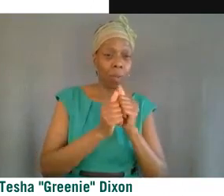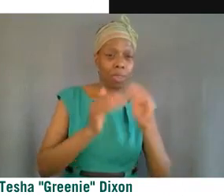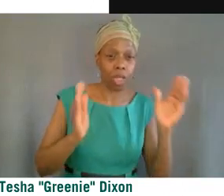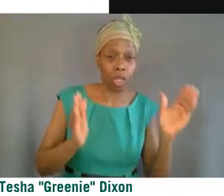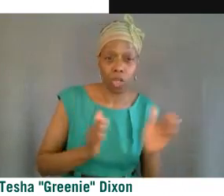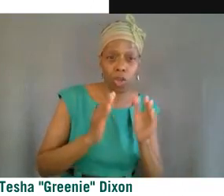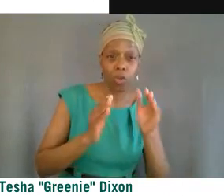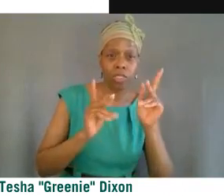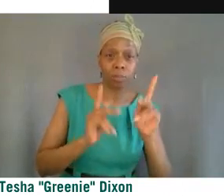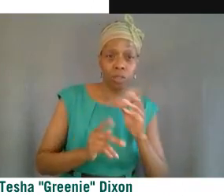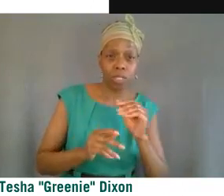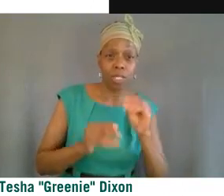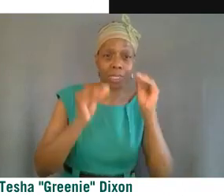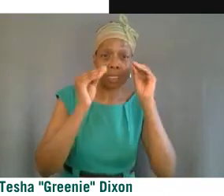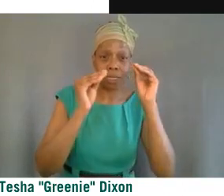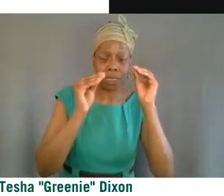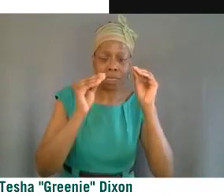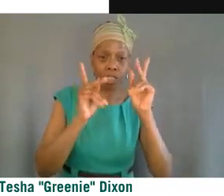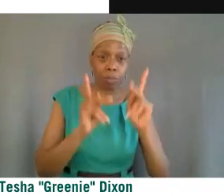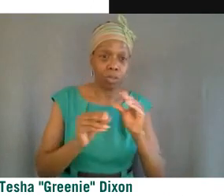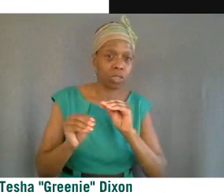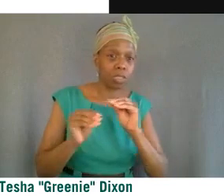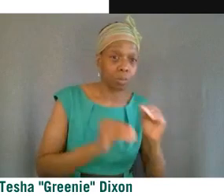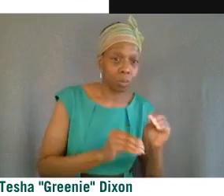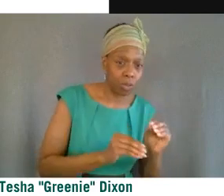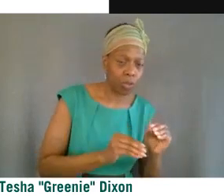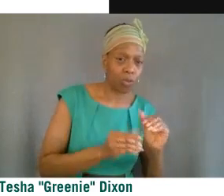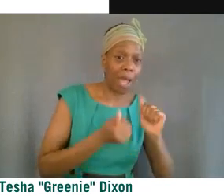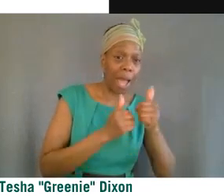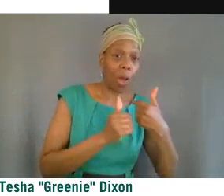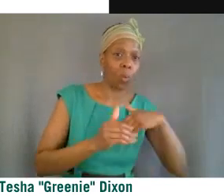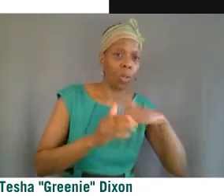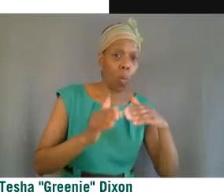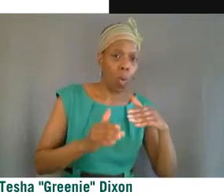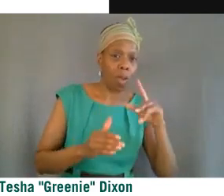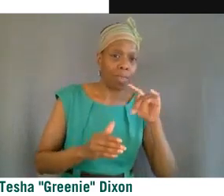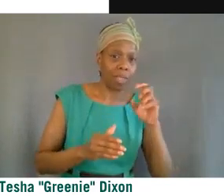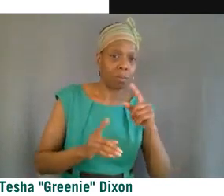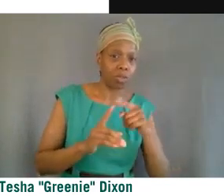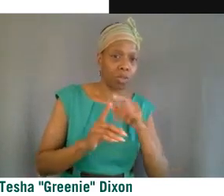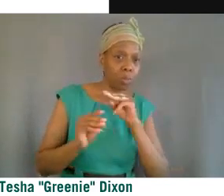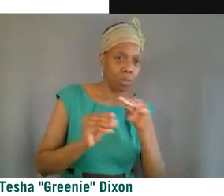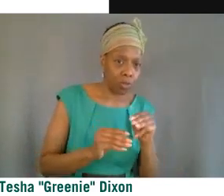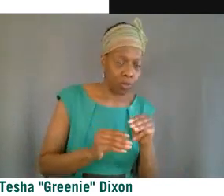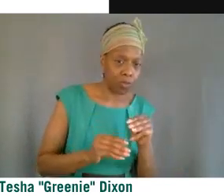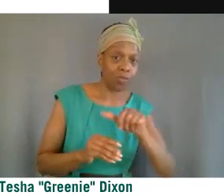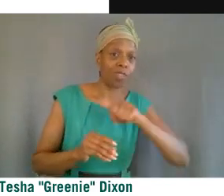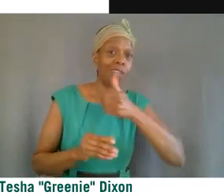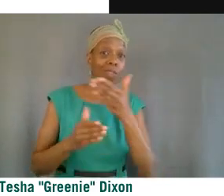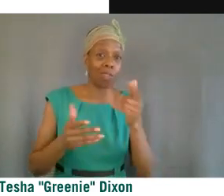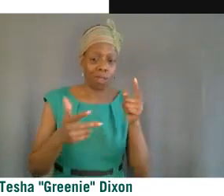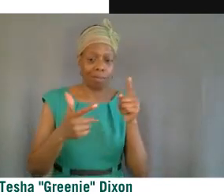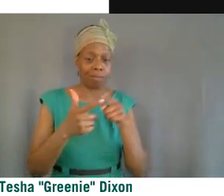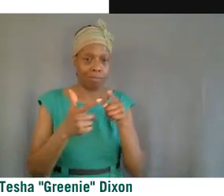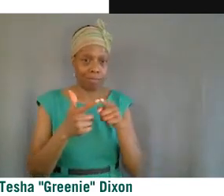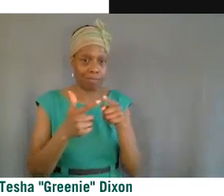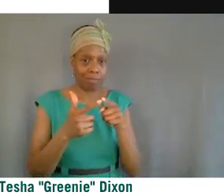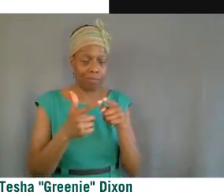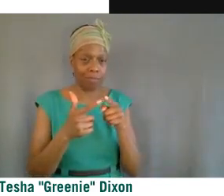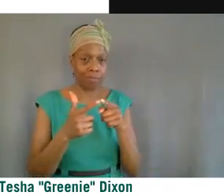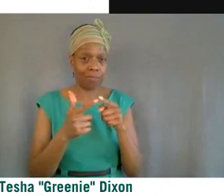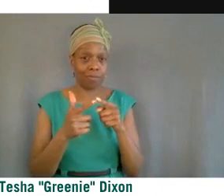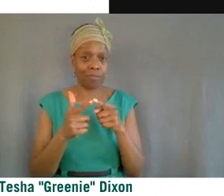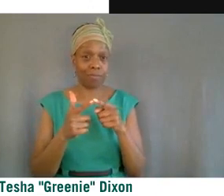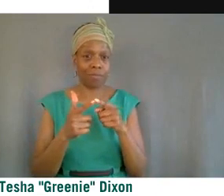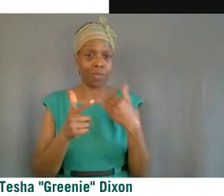way that we want them to move. The other thing that is we have several different